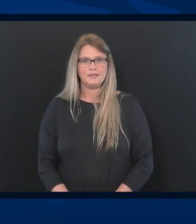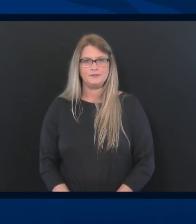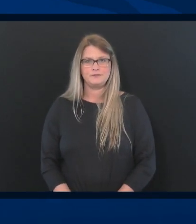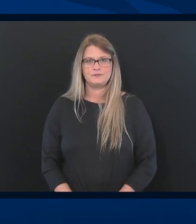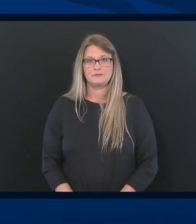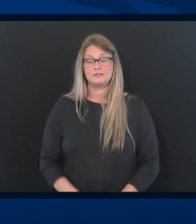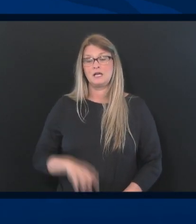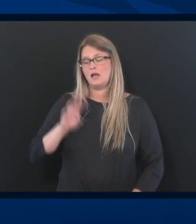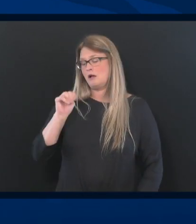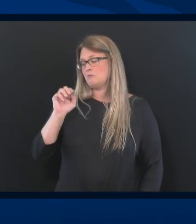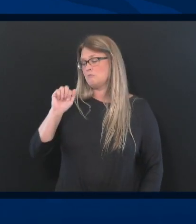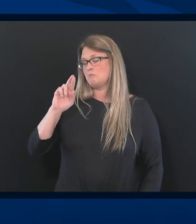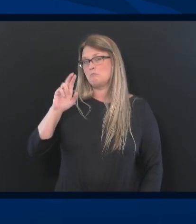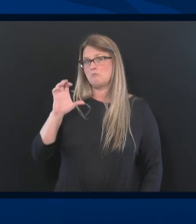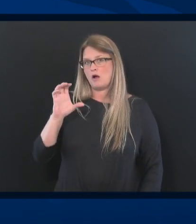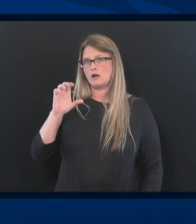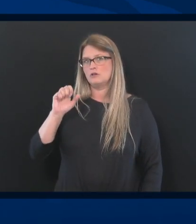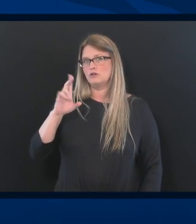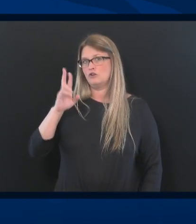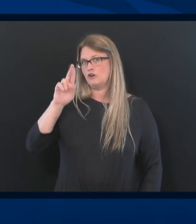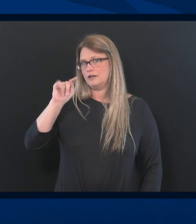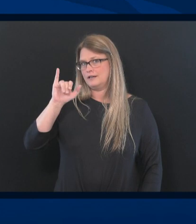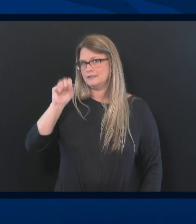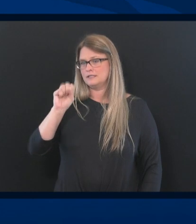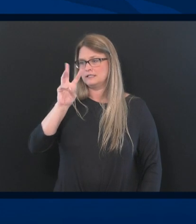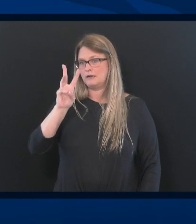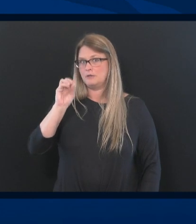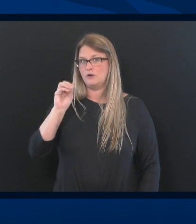to Mark Curtis with WOWK.